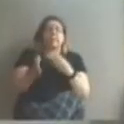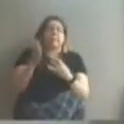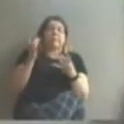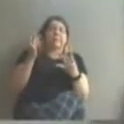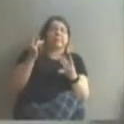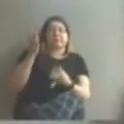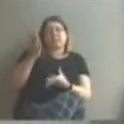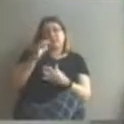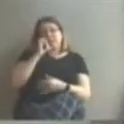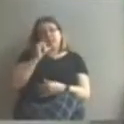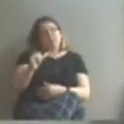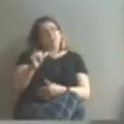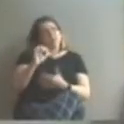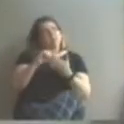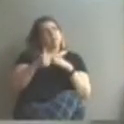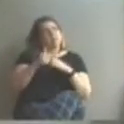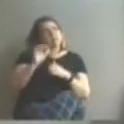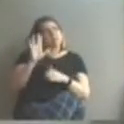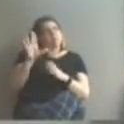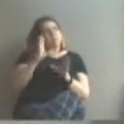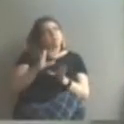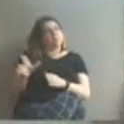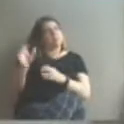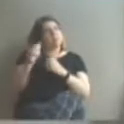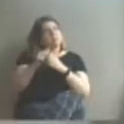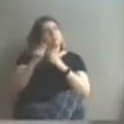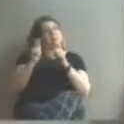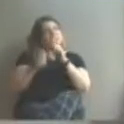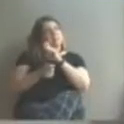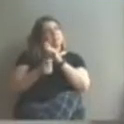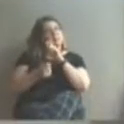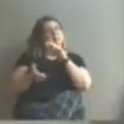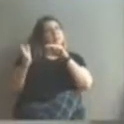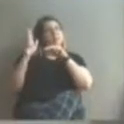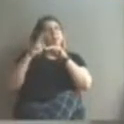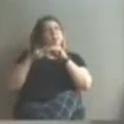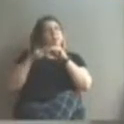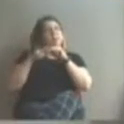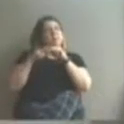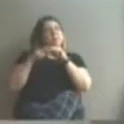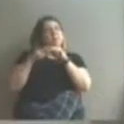Okay. But how does your new plan with these changes, how does this increase